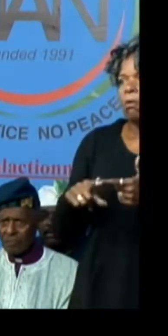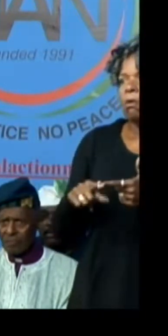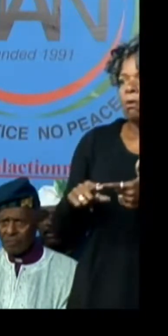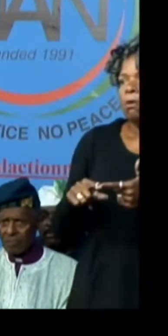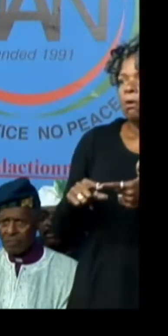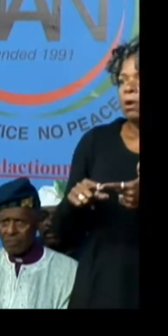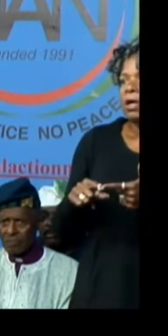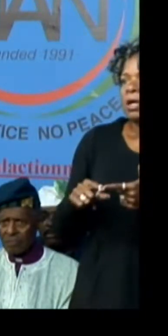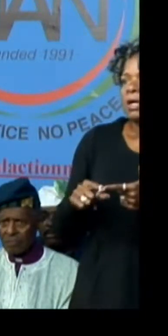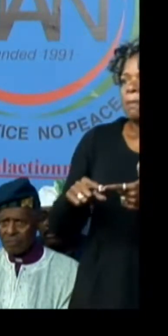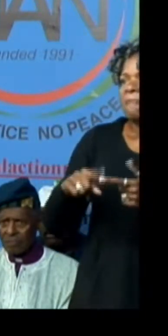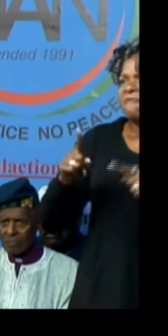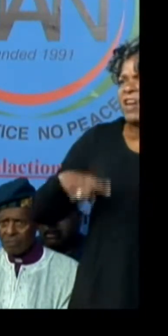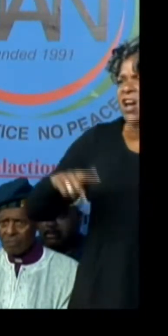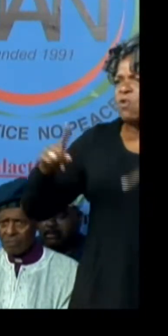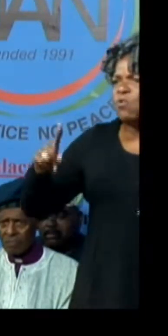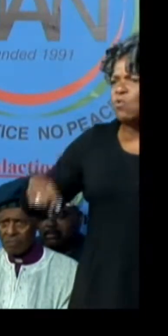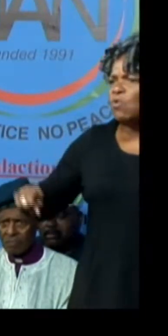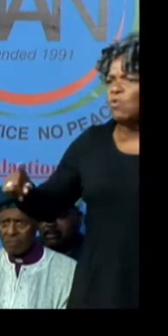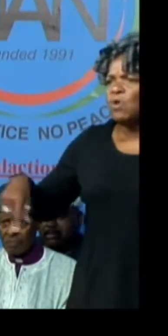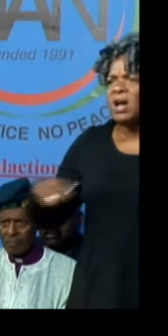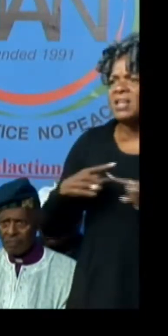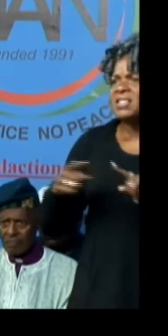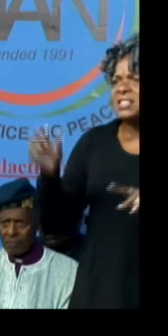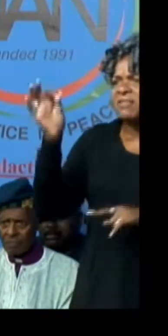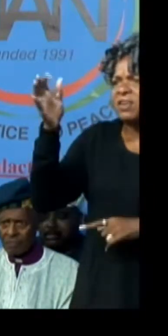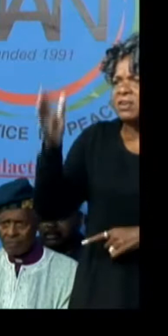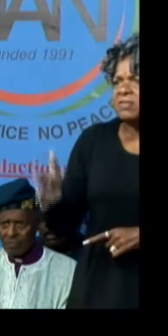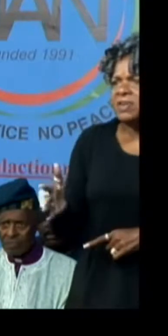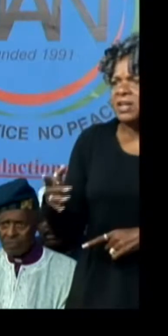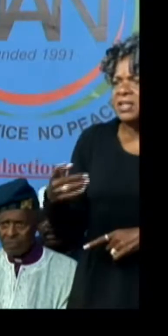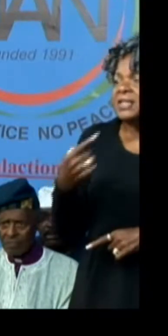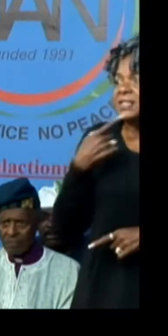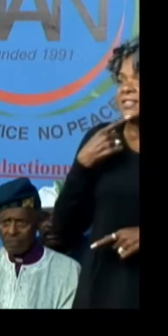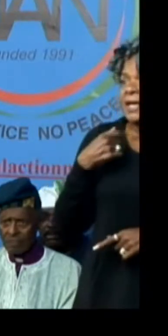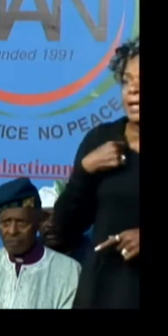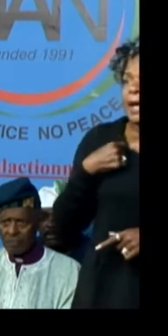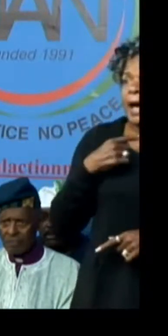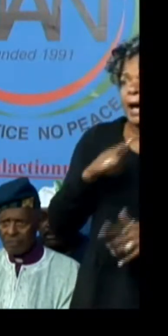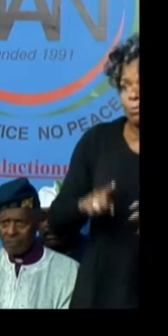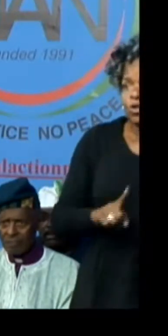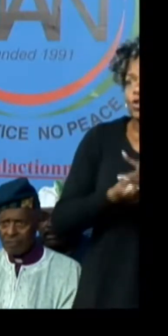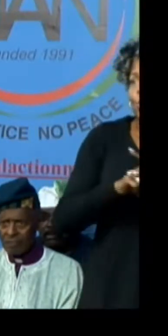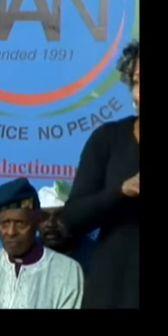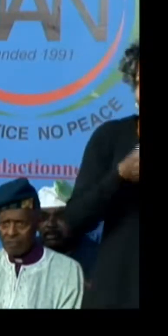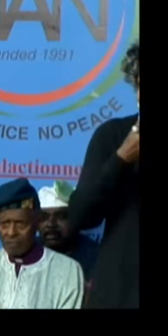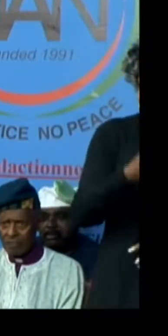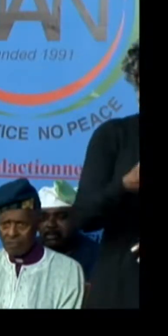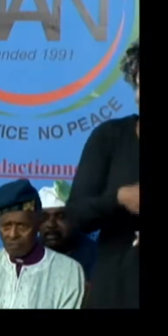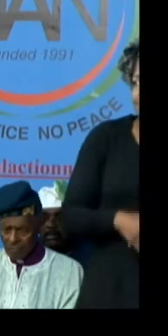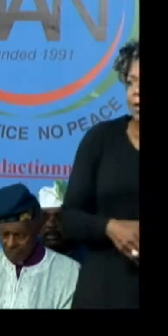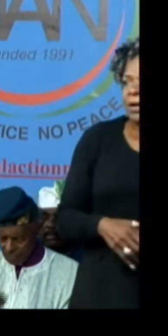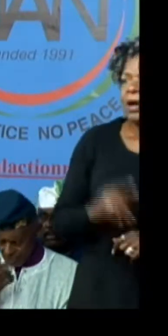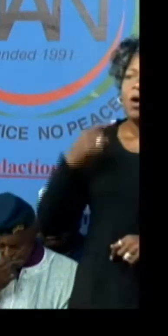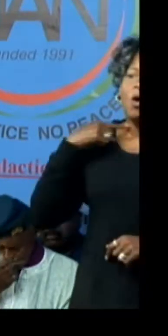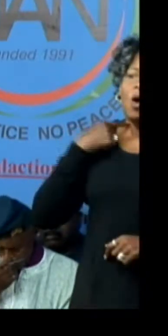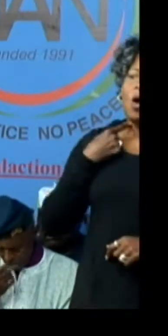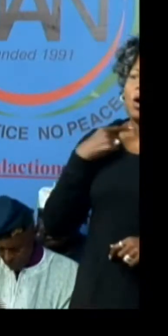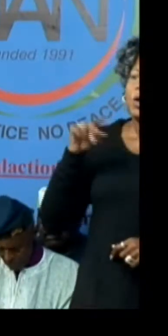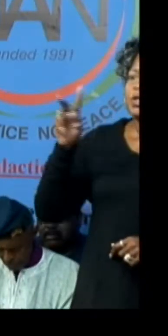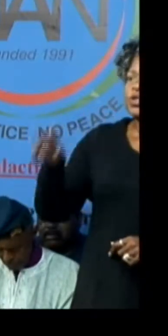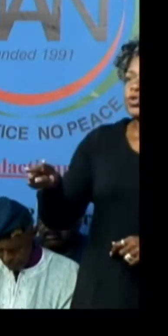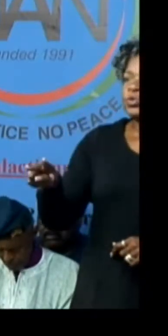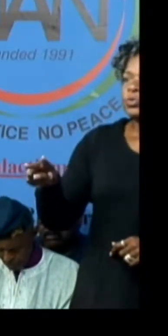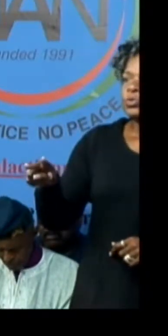we're coming, we're marching on that day. It is the anniversary of Martin